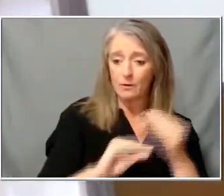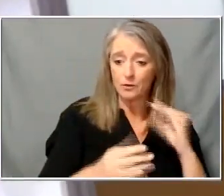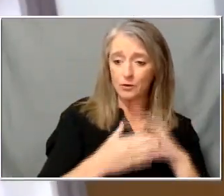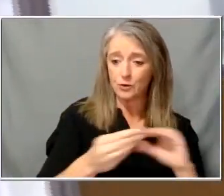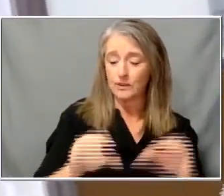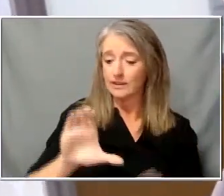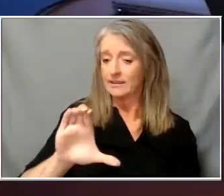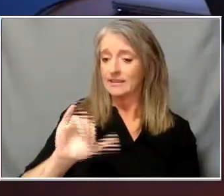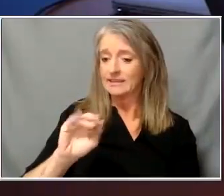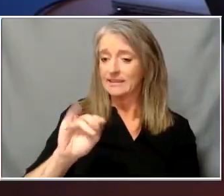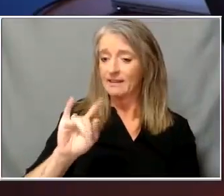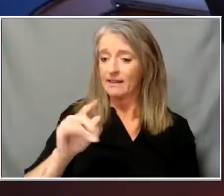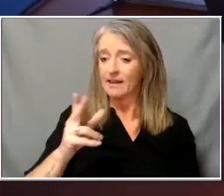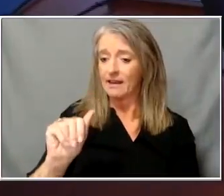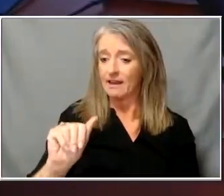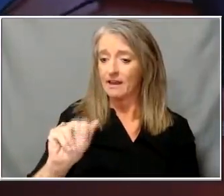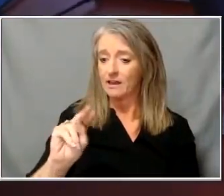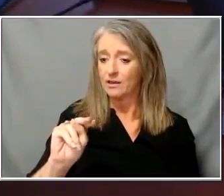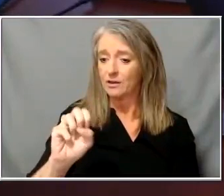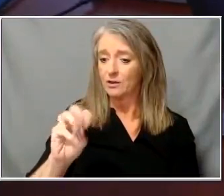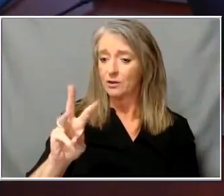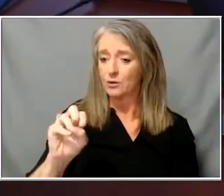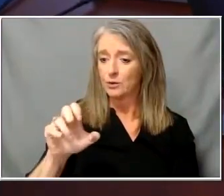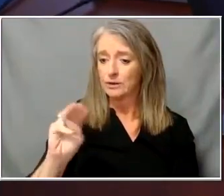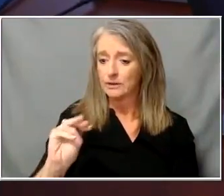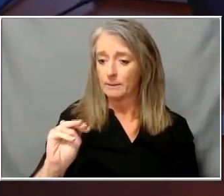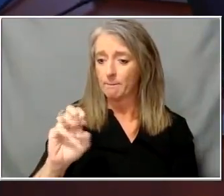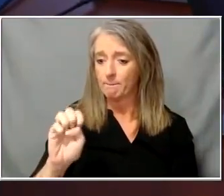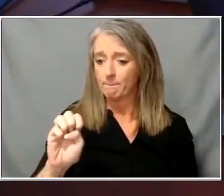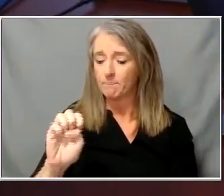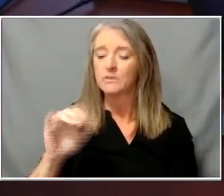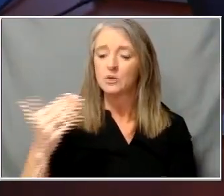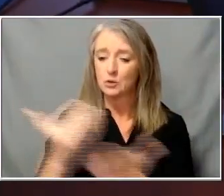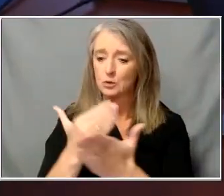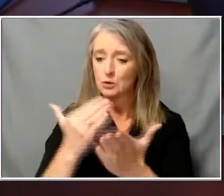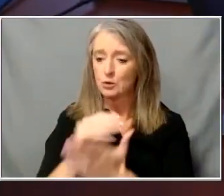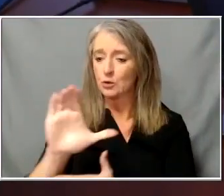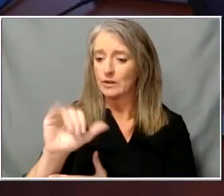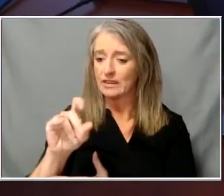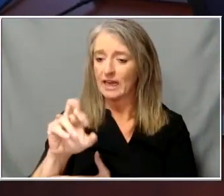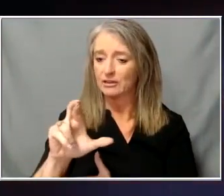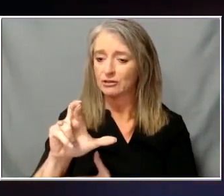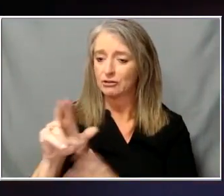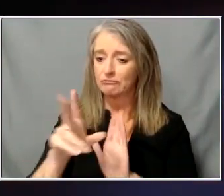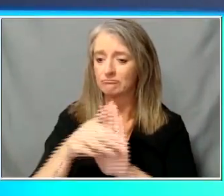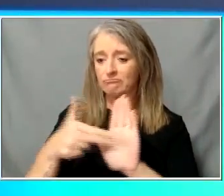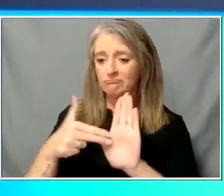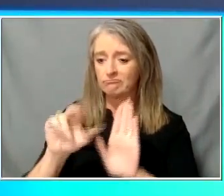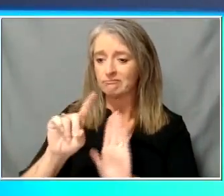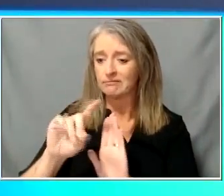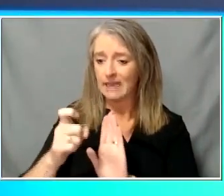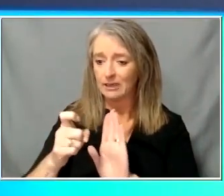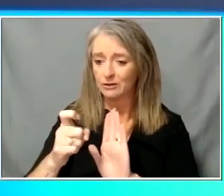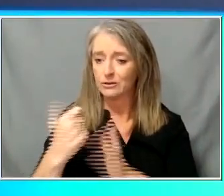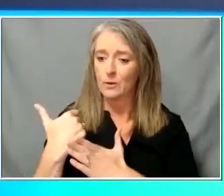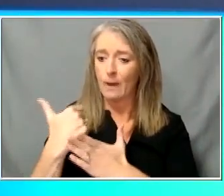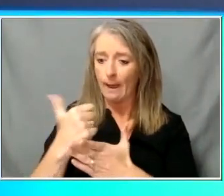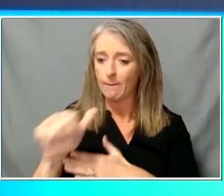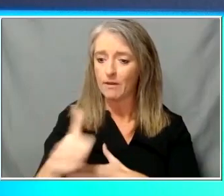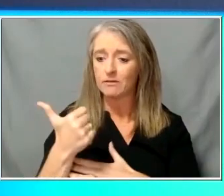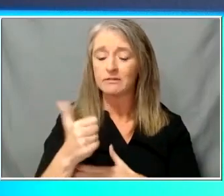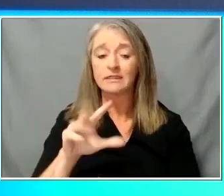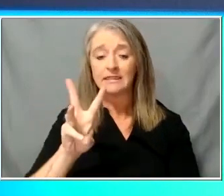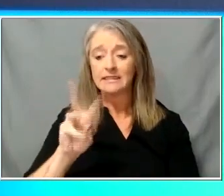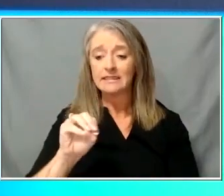Newsome is now dealing with a new cancer diagnosis, which she shares with us to help others. 60% of COVID patients